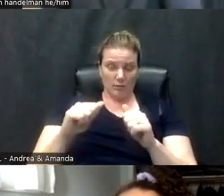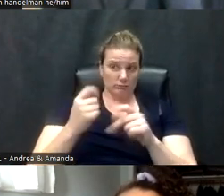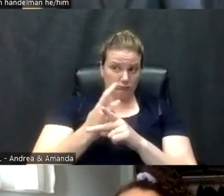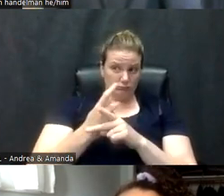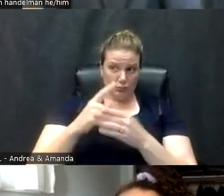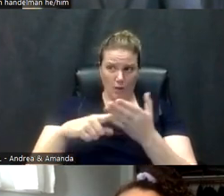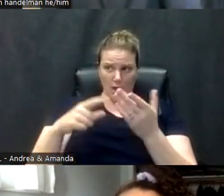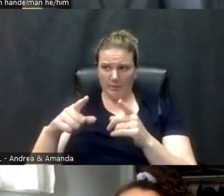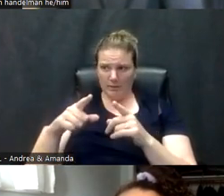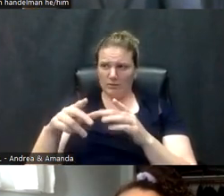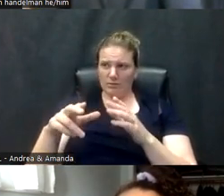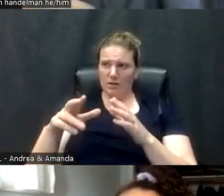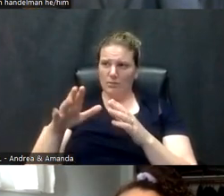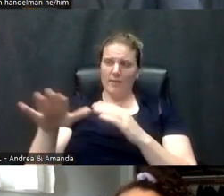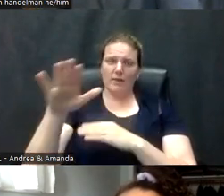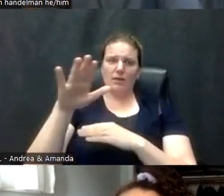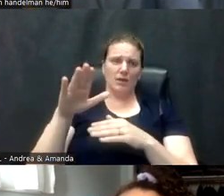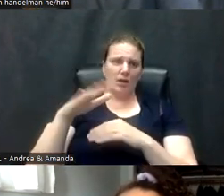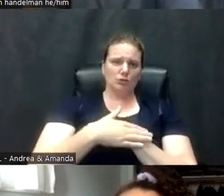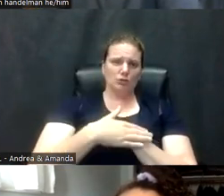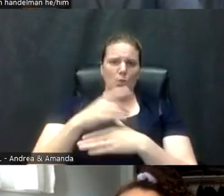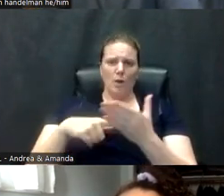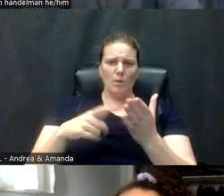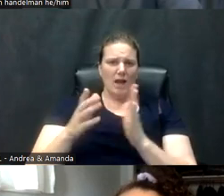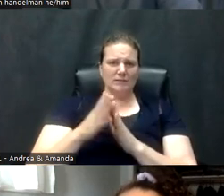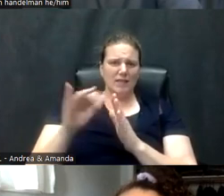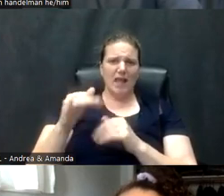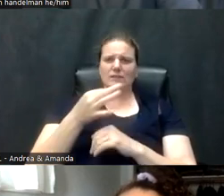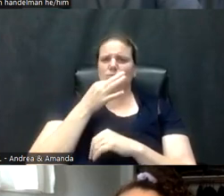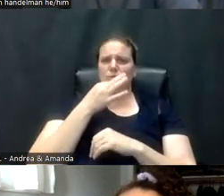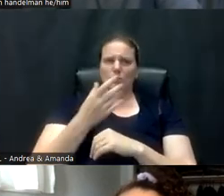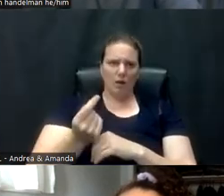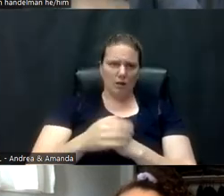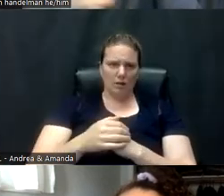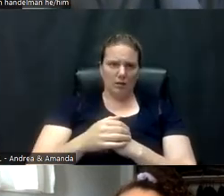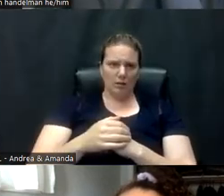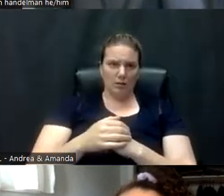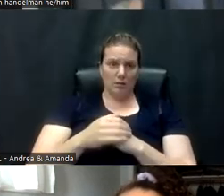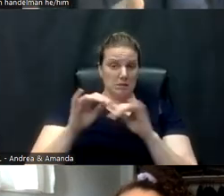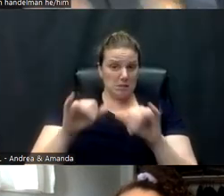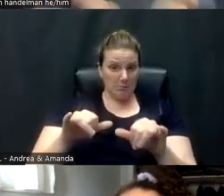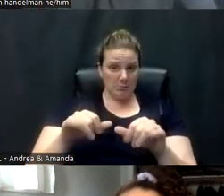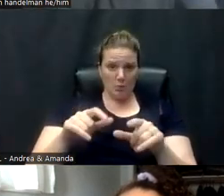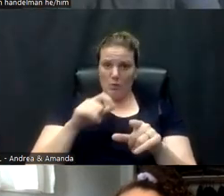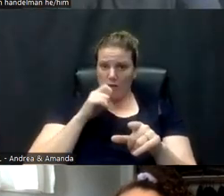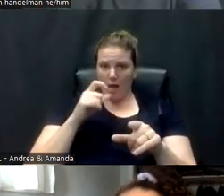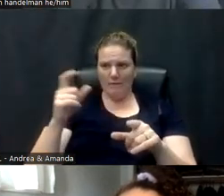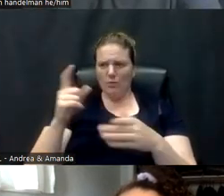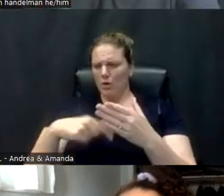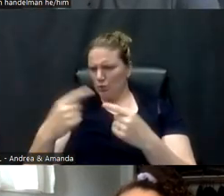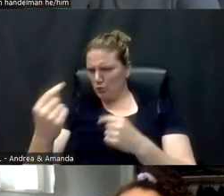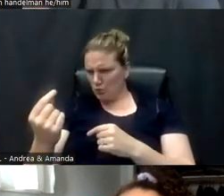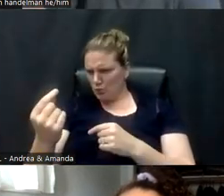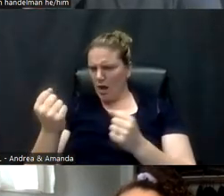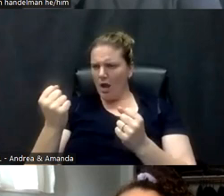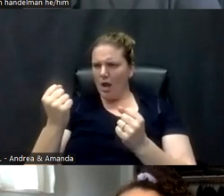boards around the country. What are we asking these academics and experts? Or is it that, you know, the same, because we're not going to ask them, what do you do? You know,